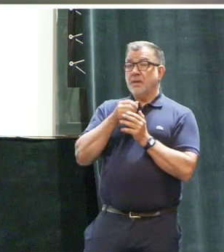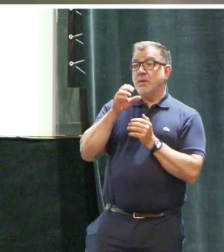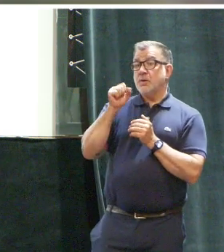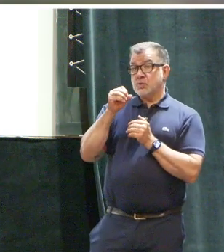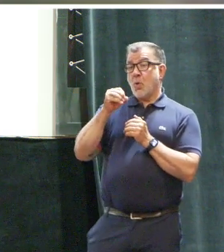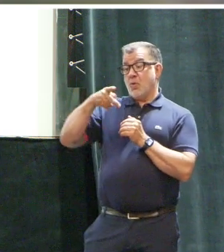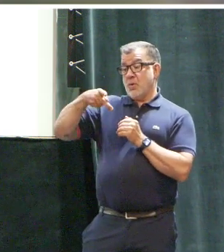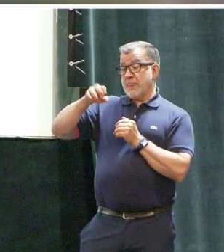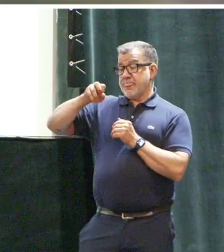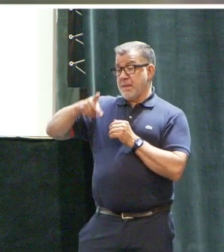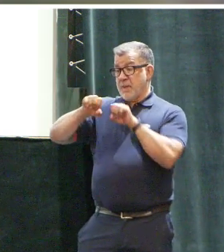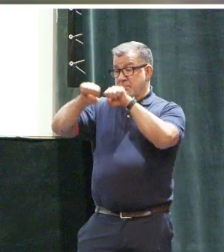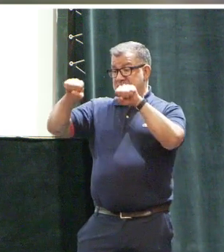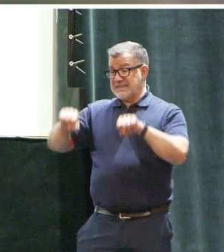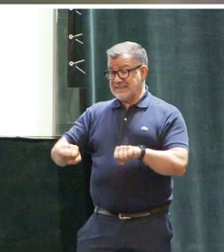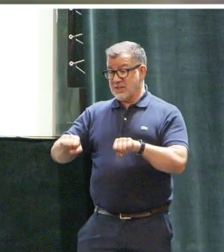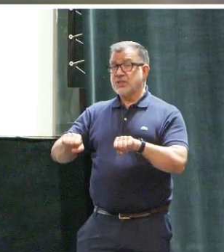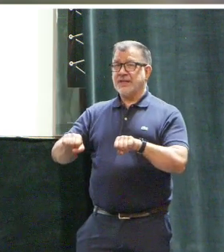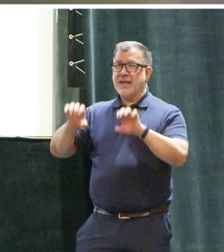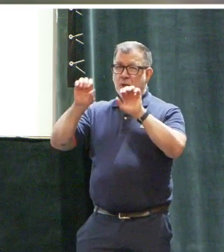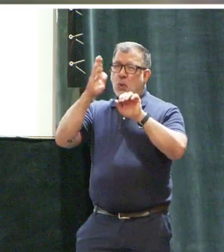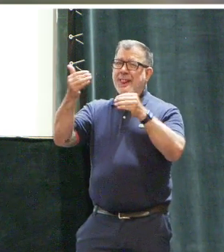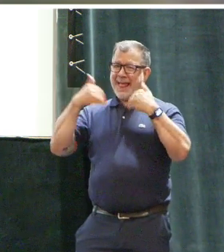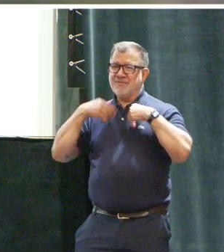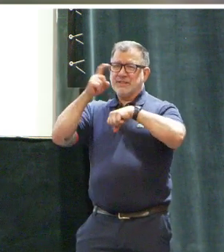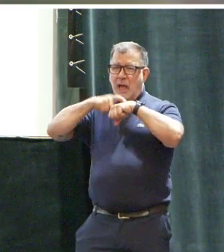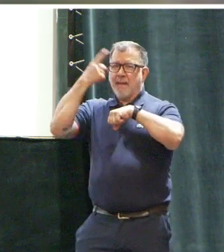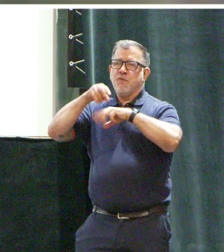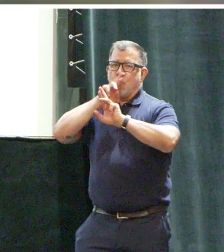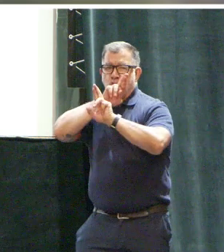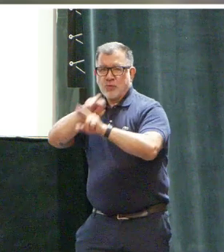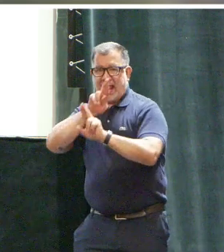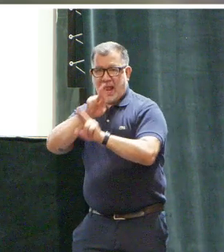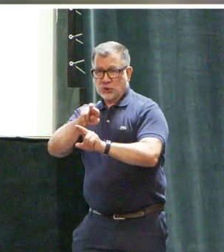station would allow for a faster reaction to that kind of a storm event.